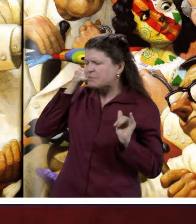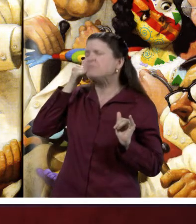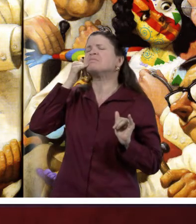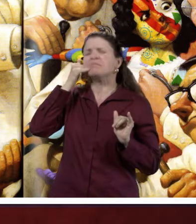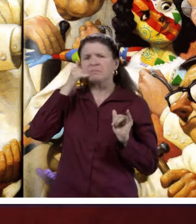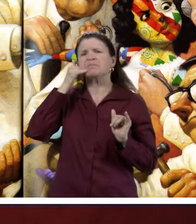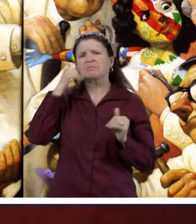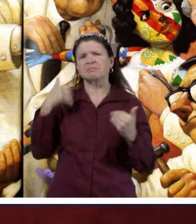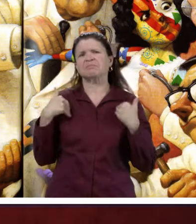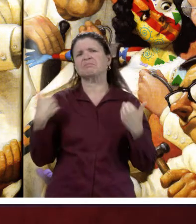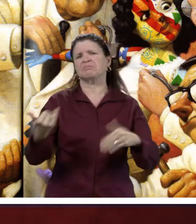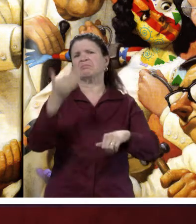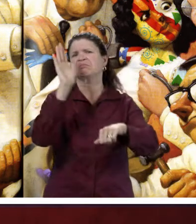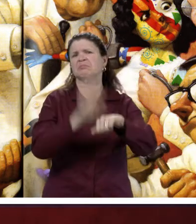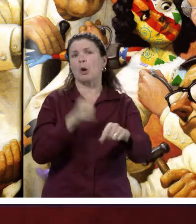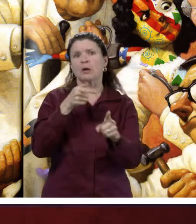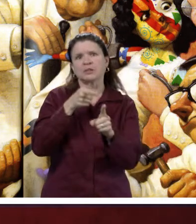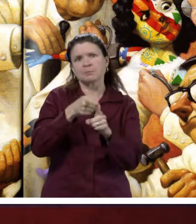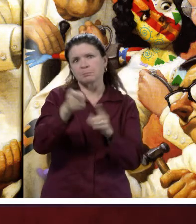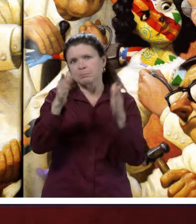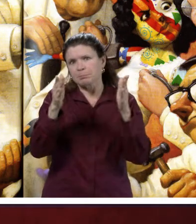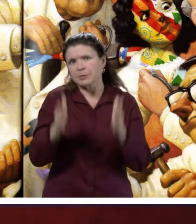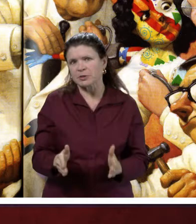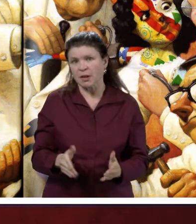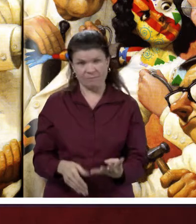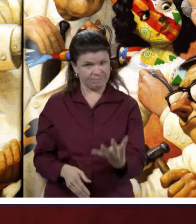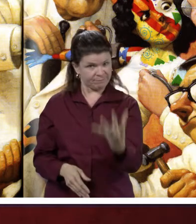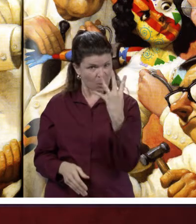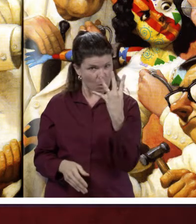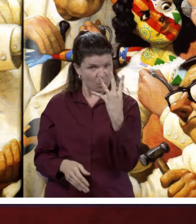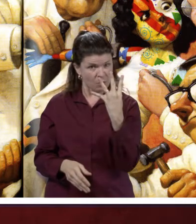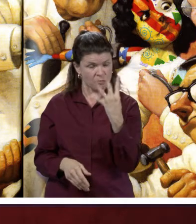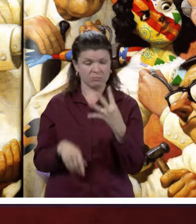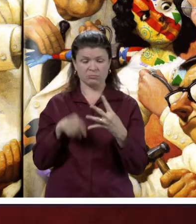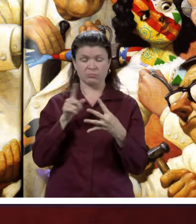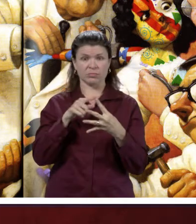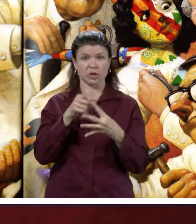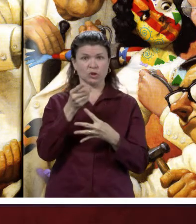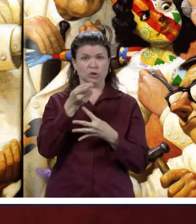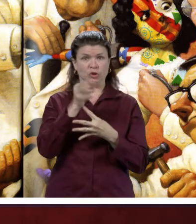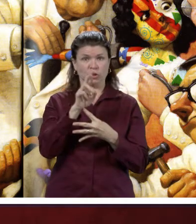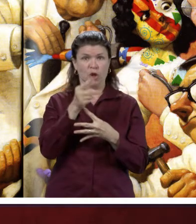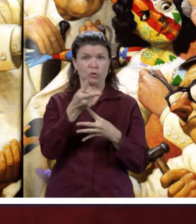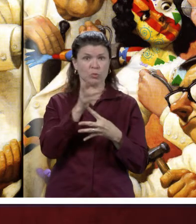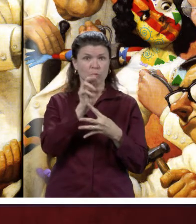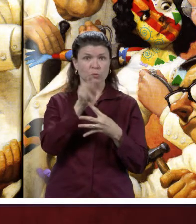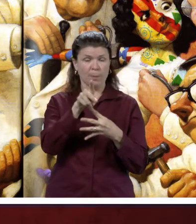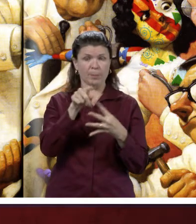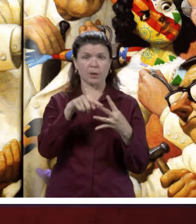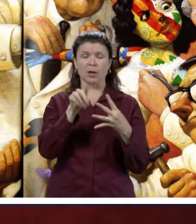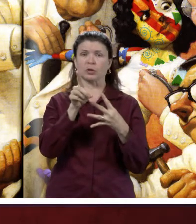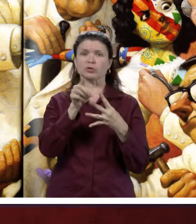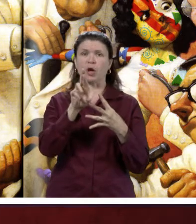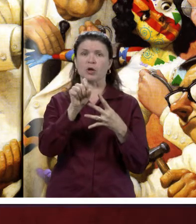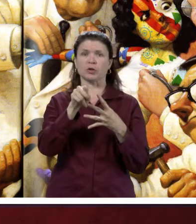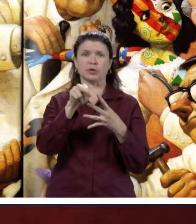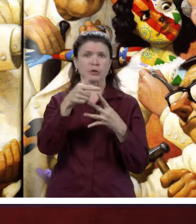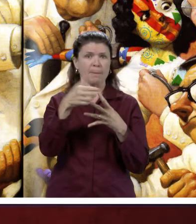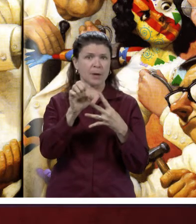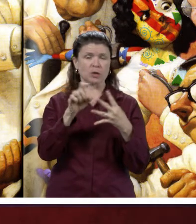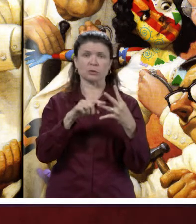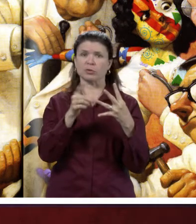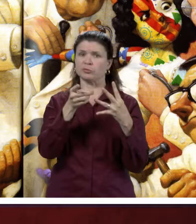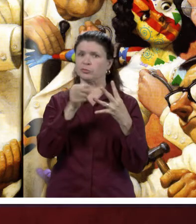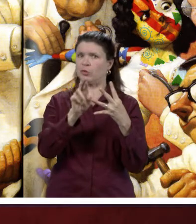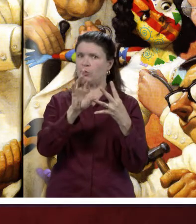"Hmm. Well, yes, I see," Dr. Bumble mumbled when Mr. Cream phoned the next day. "I think I'd